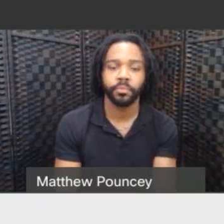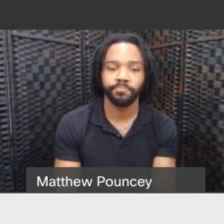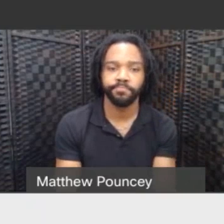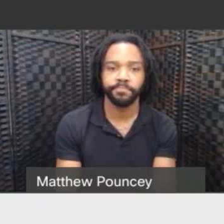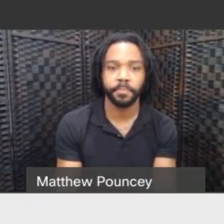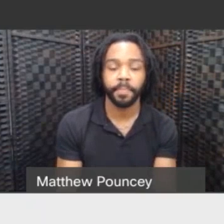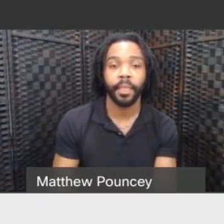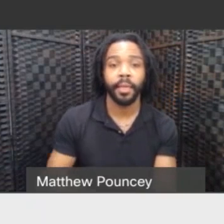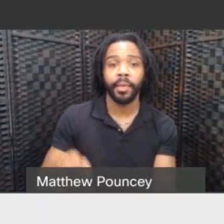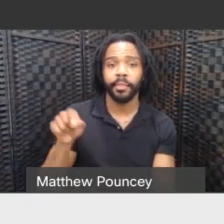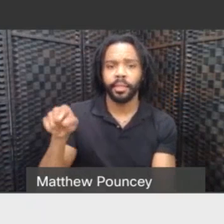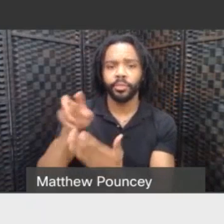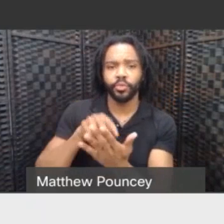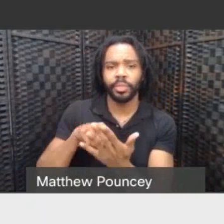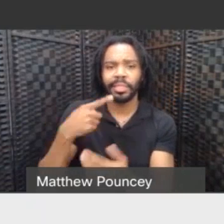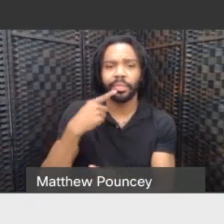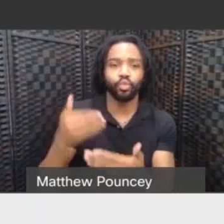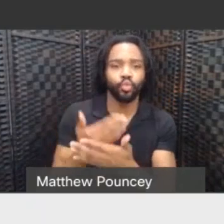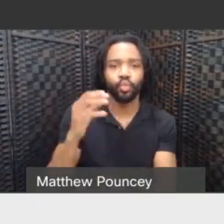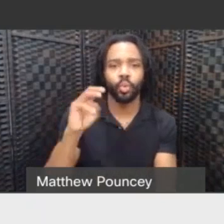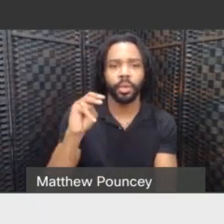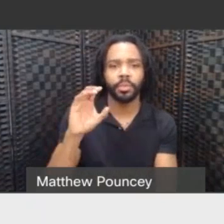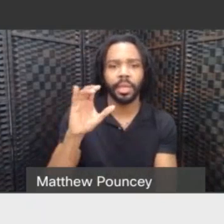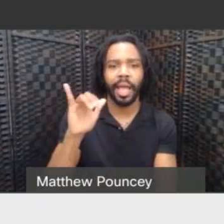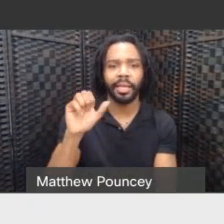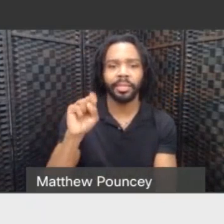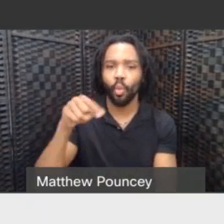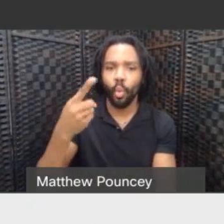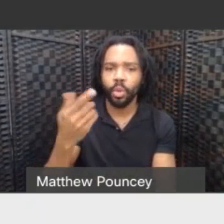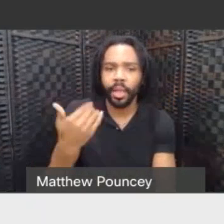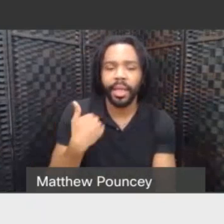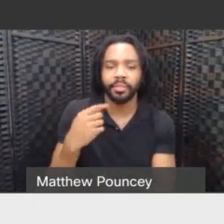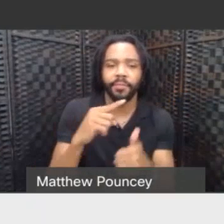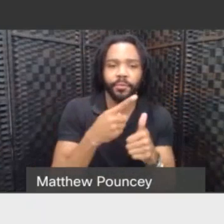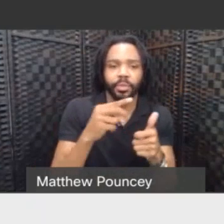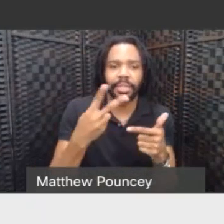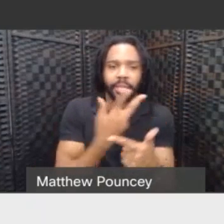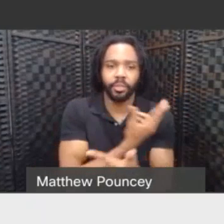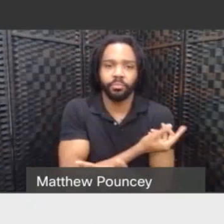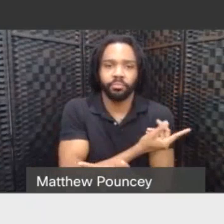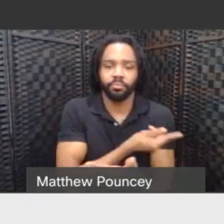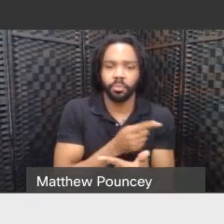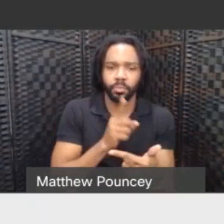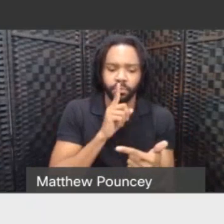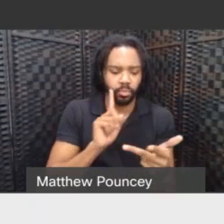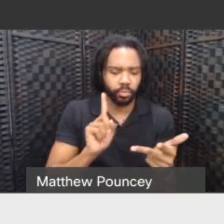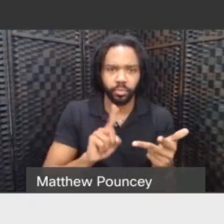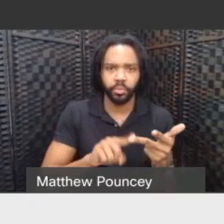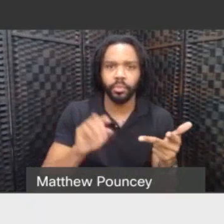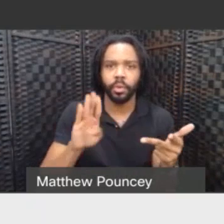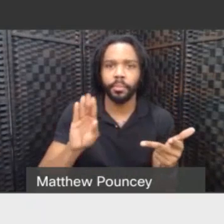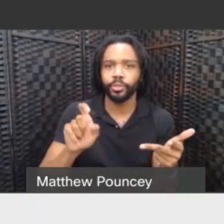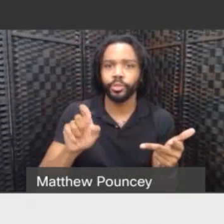This says the new MCIS has only the first and second dose sections. Where will the booster be recorded? It actually does